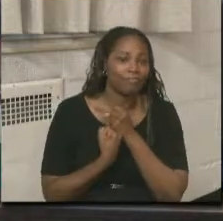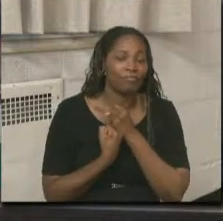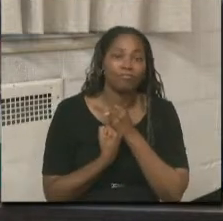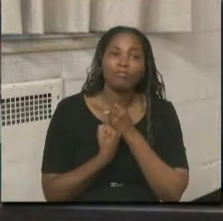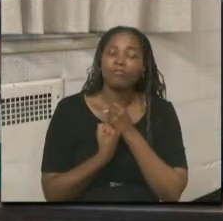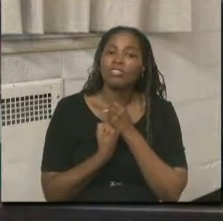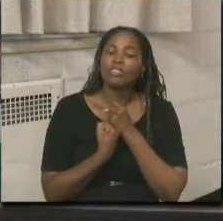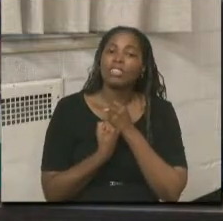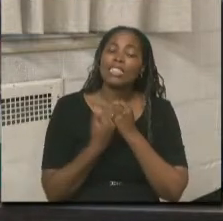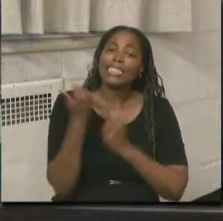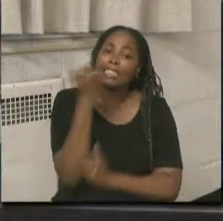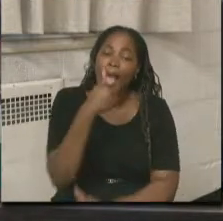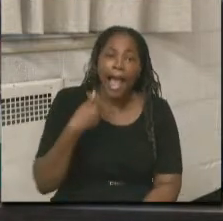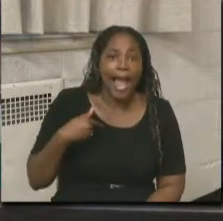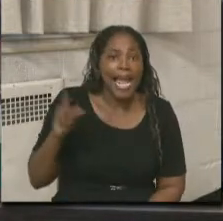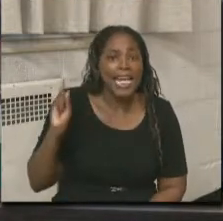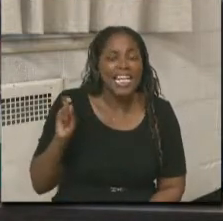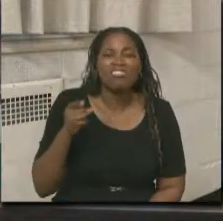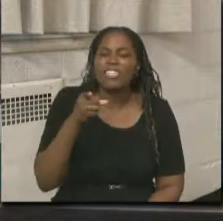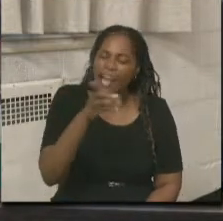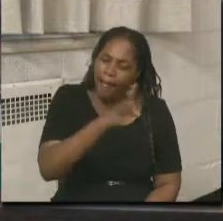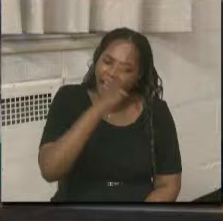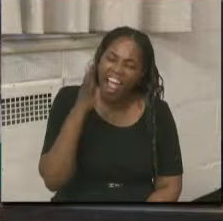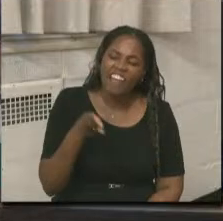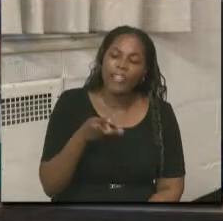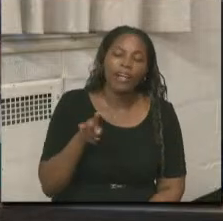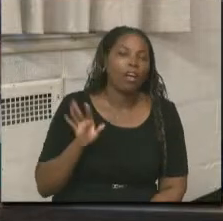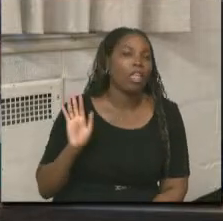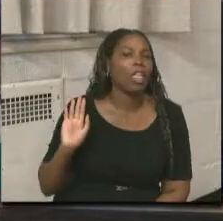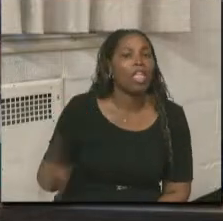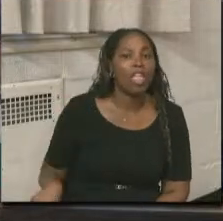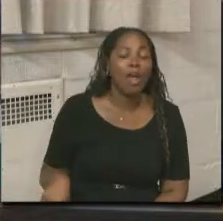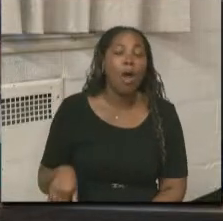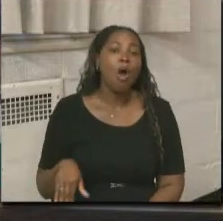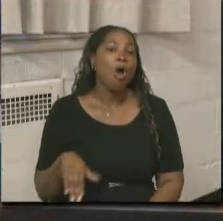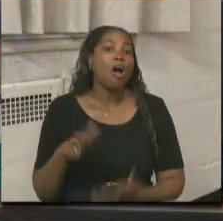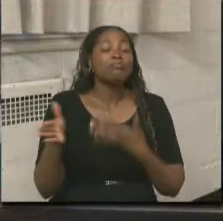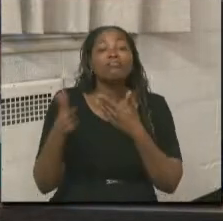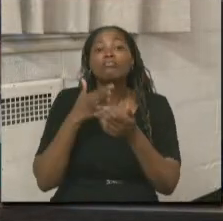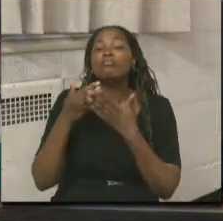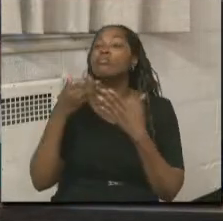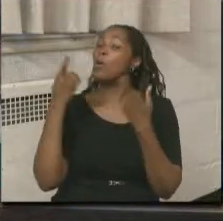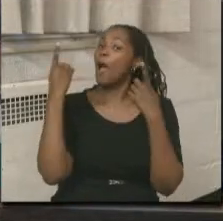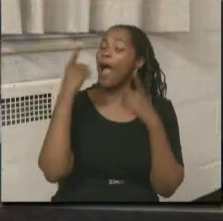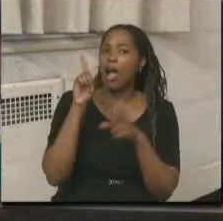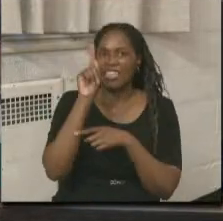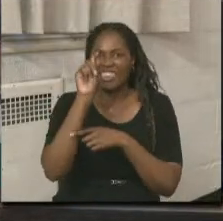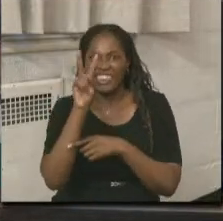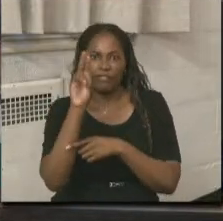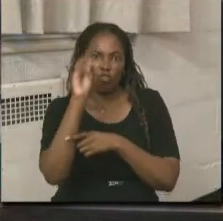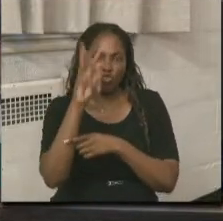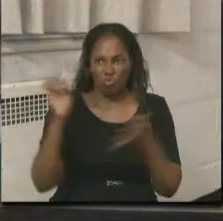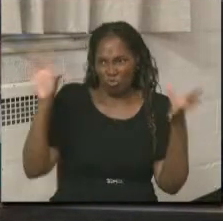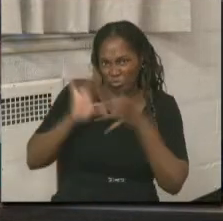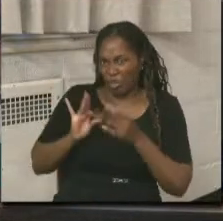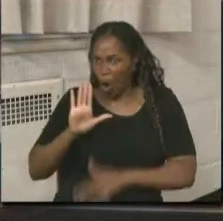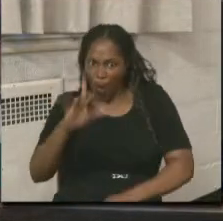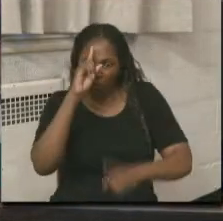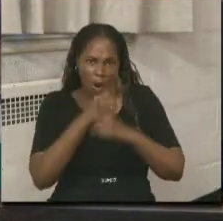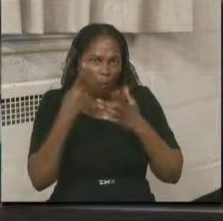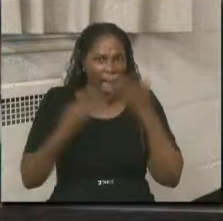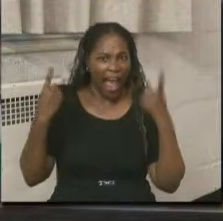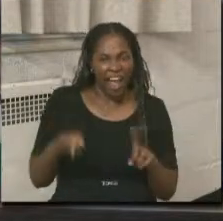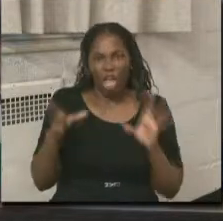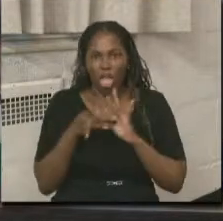did you turn away. Not once did you look at me differently, despite what was in the media, despite what people had to say. You were in